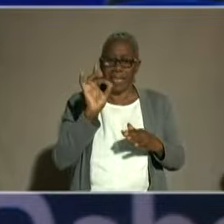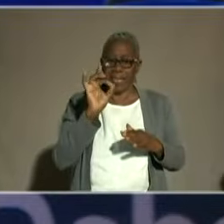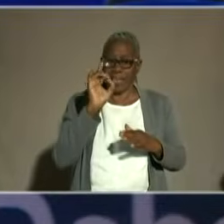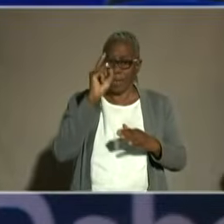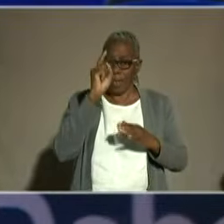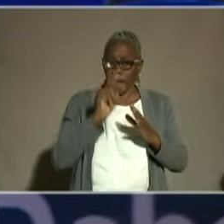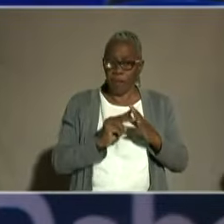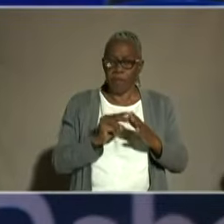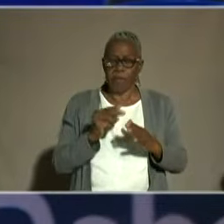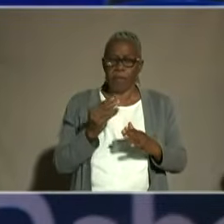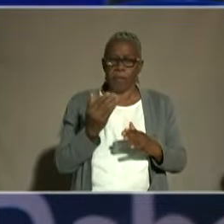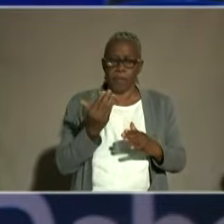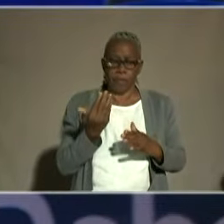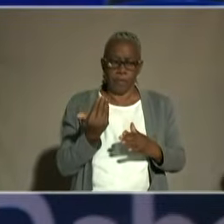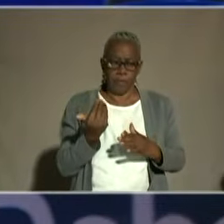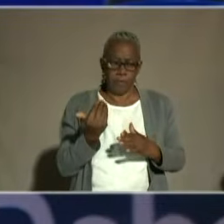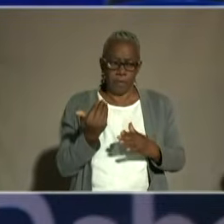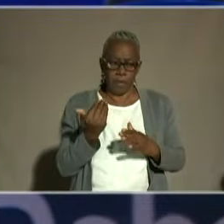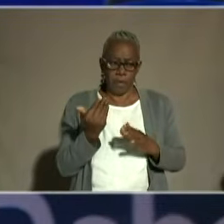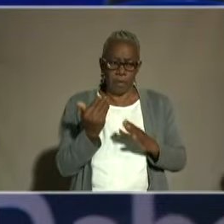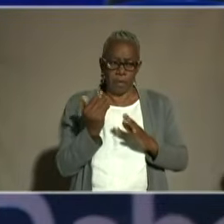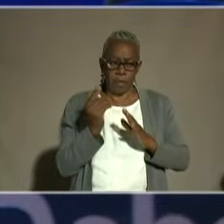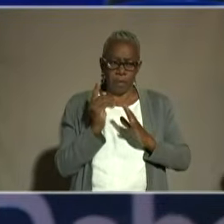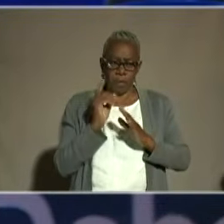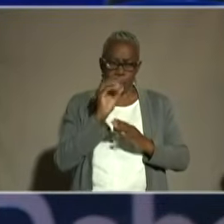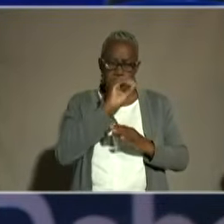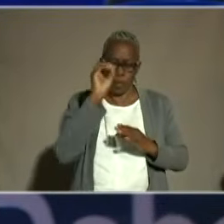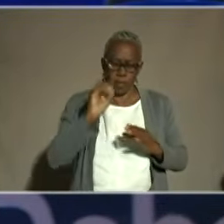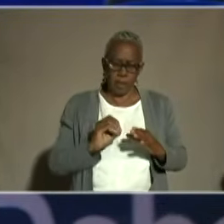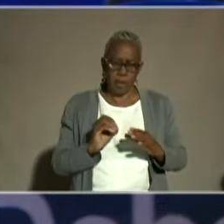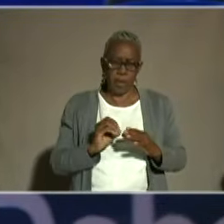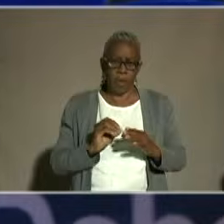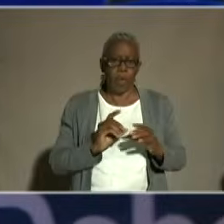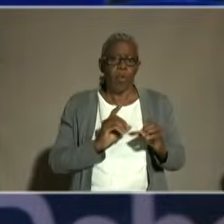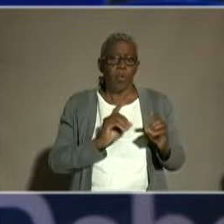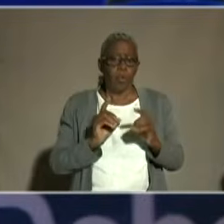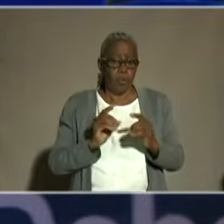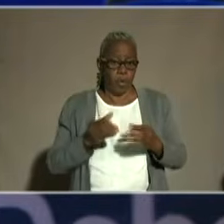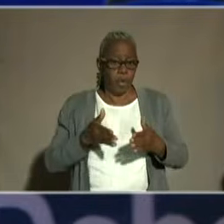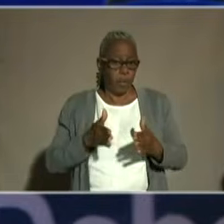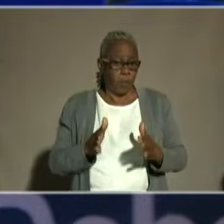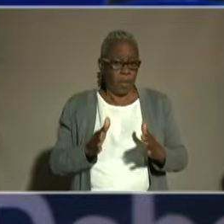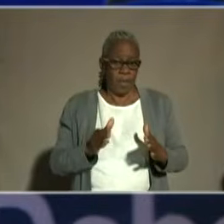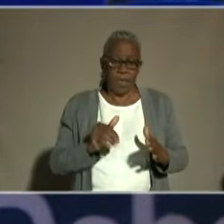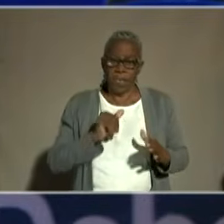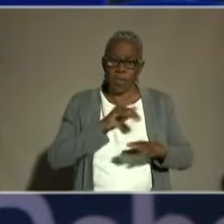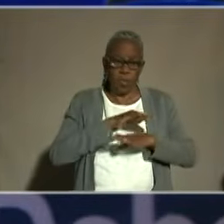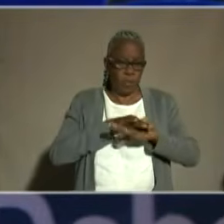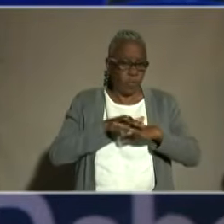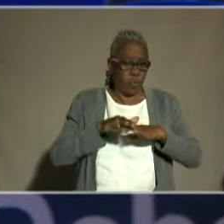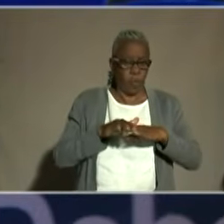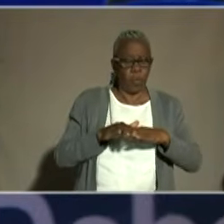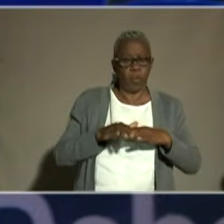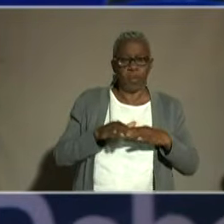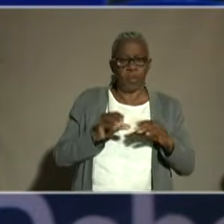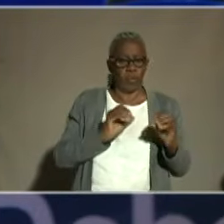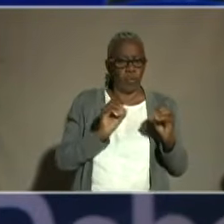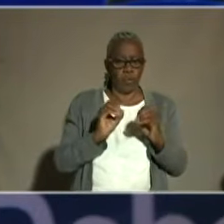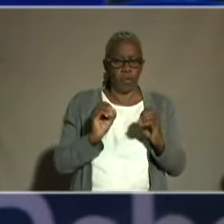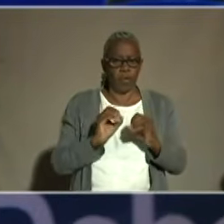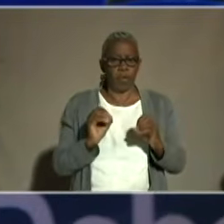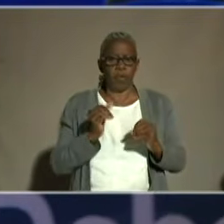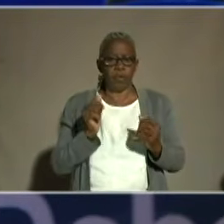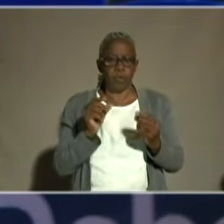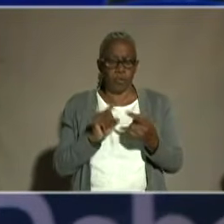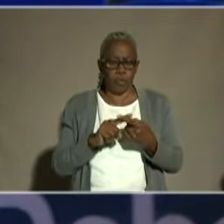have done so in a way that has not compromised our revenues or the sustainability of